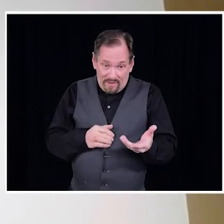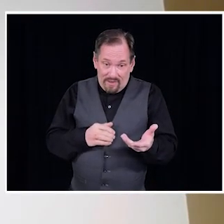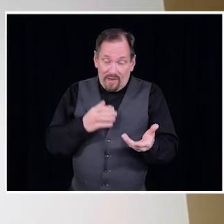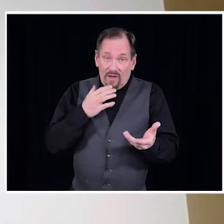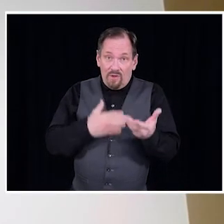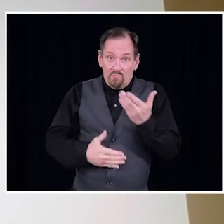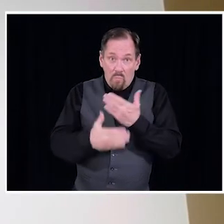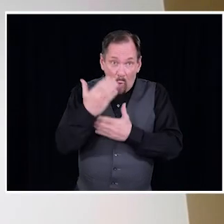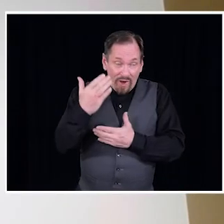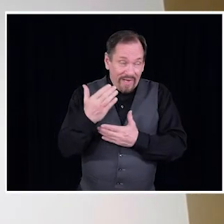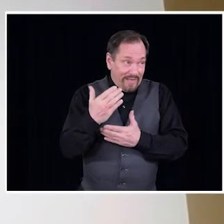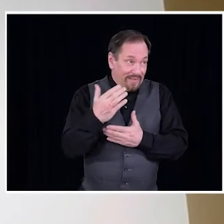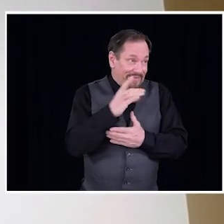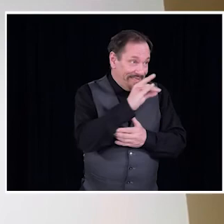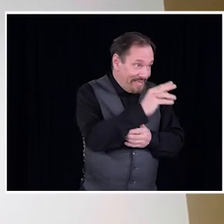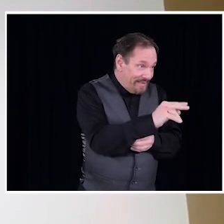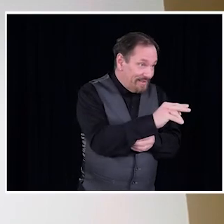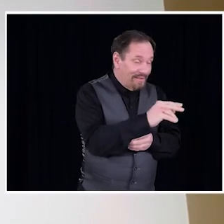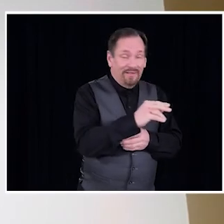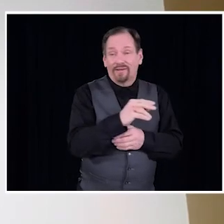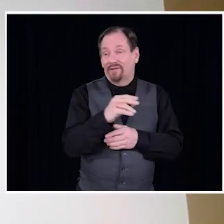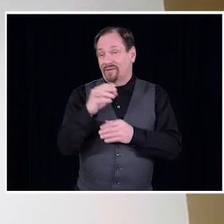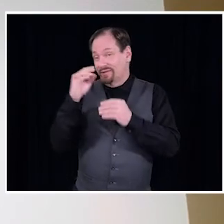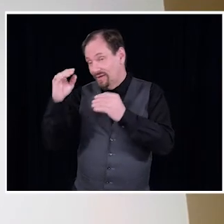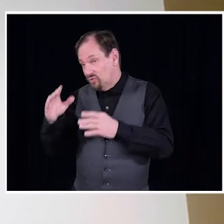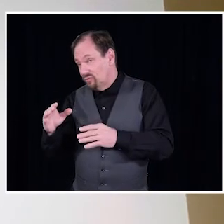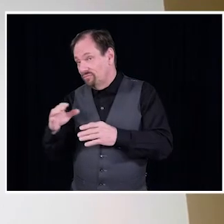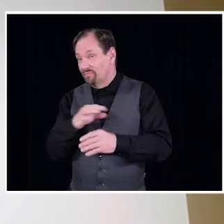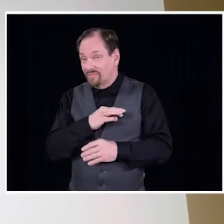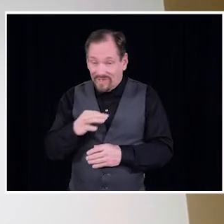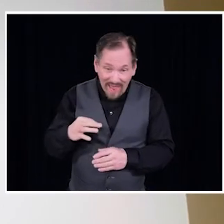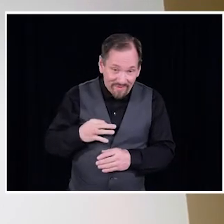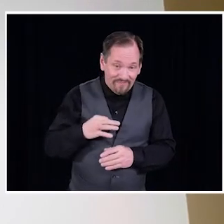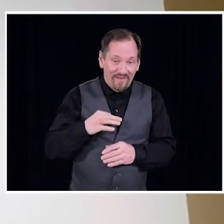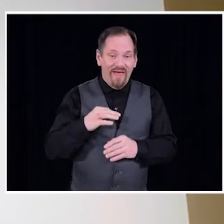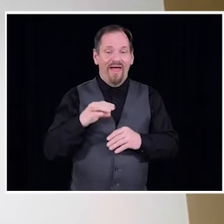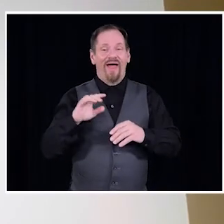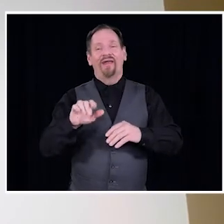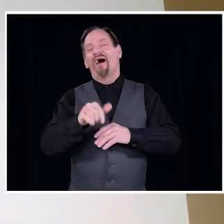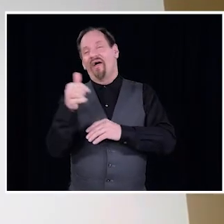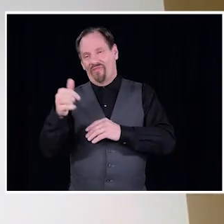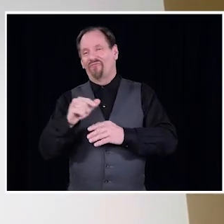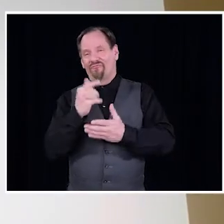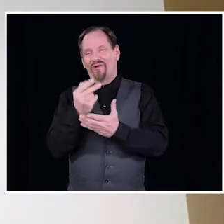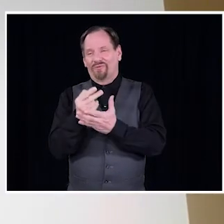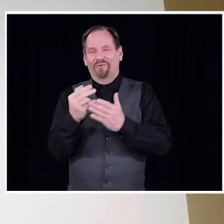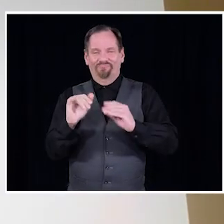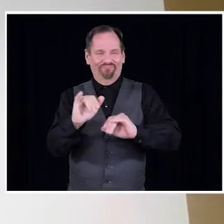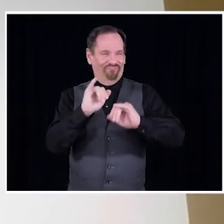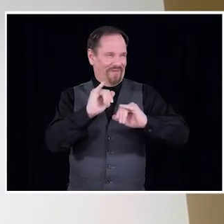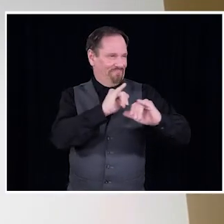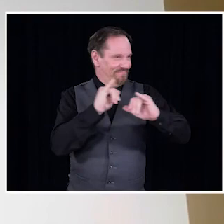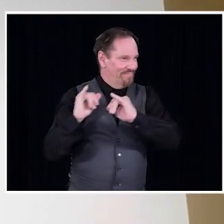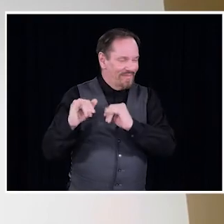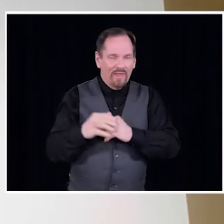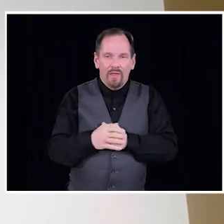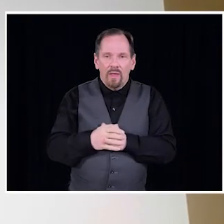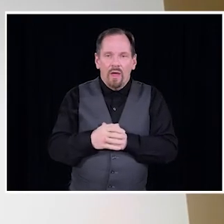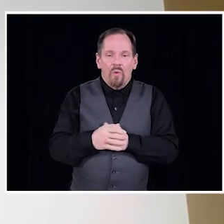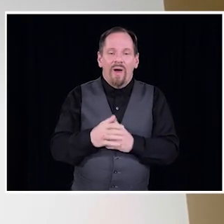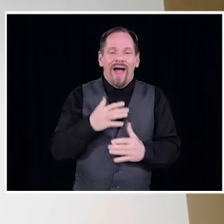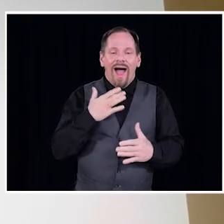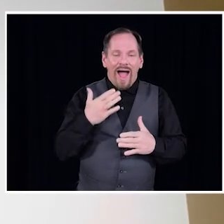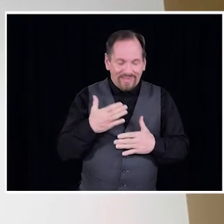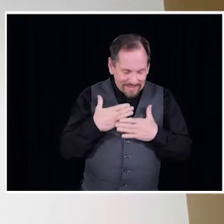Davidson, distinguished faculty, guests, and fellow graduates. It is an honor and privilege to join you in celebrating the graduating class of